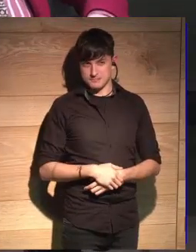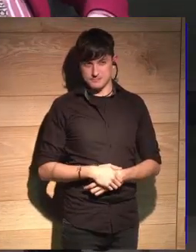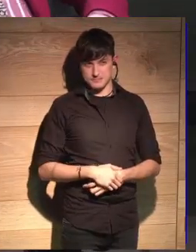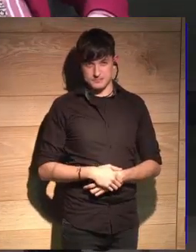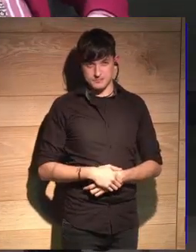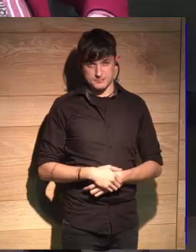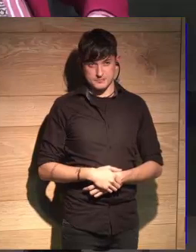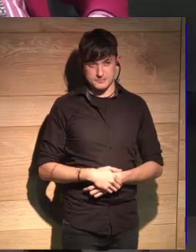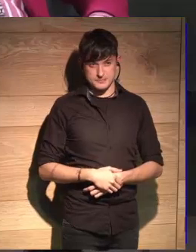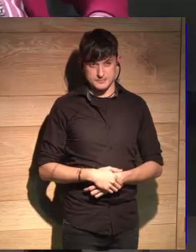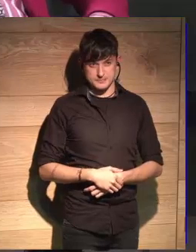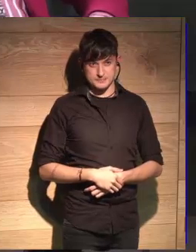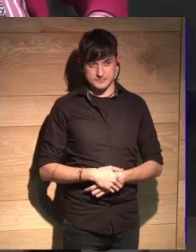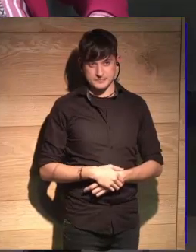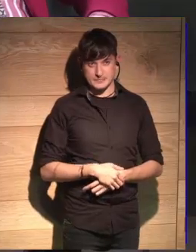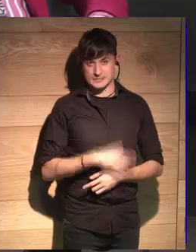Bueno.